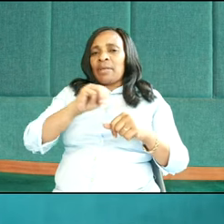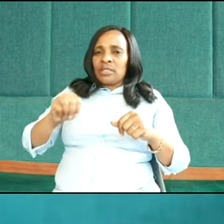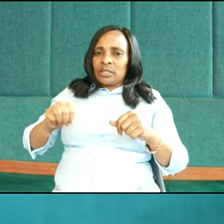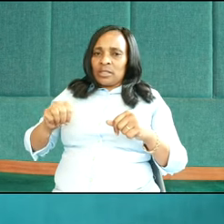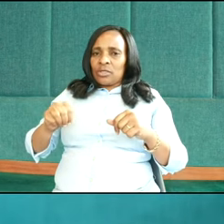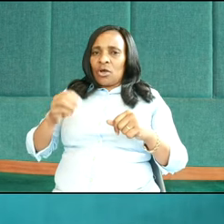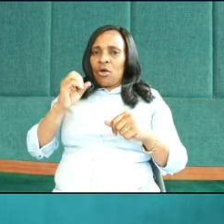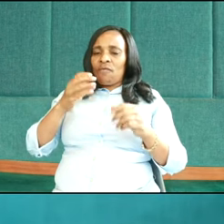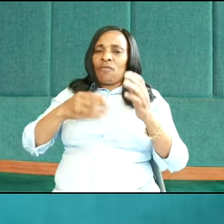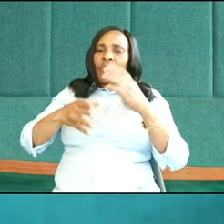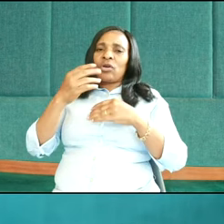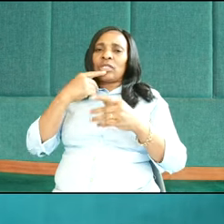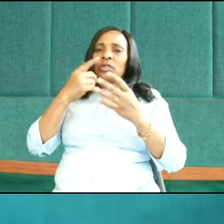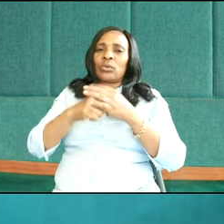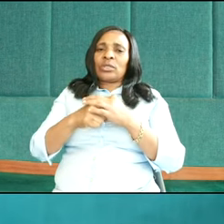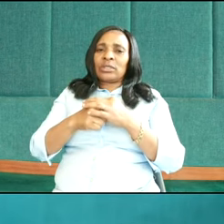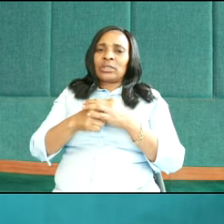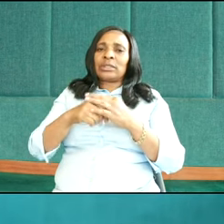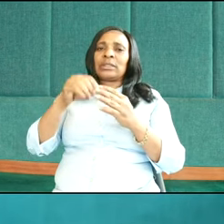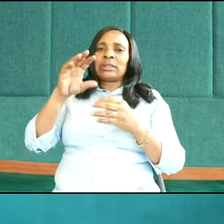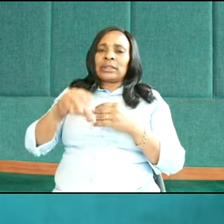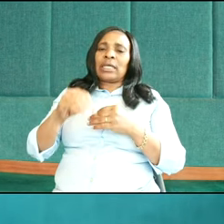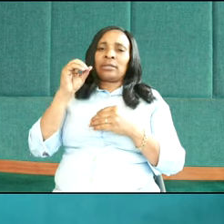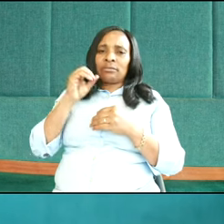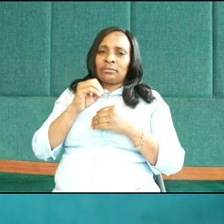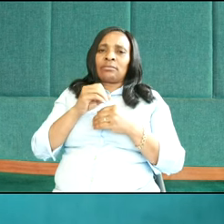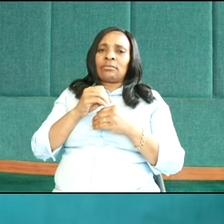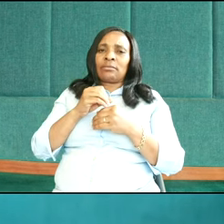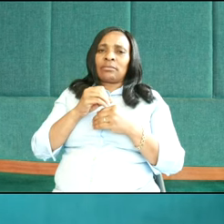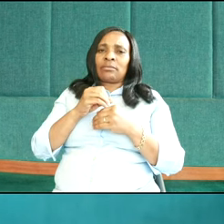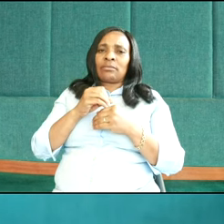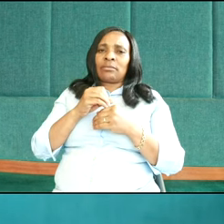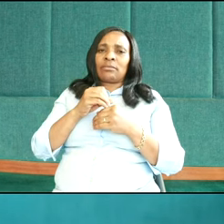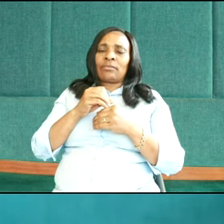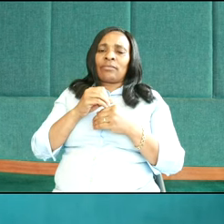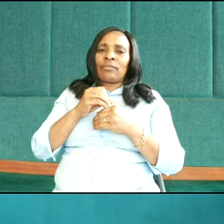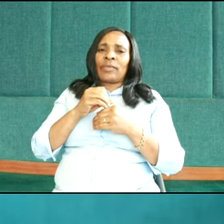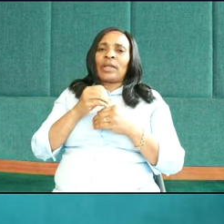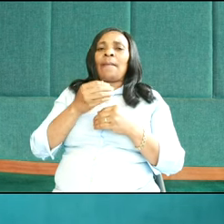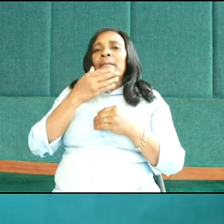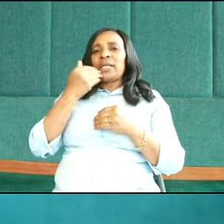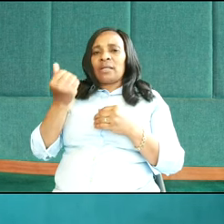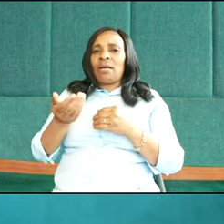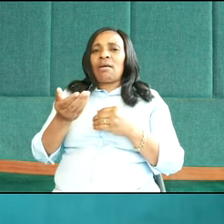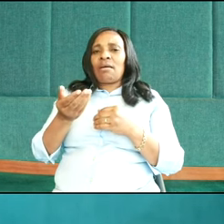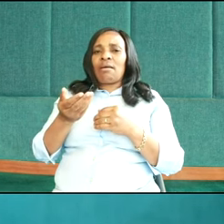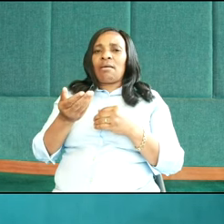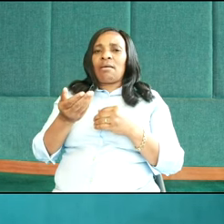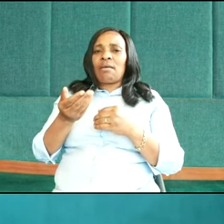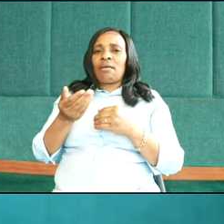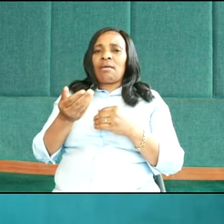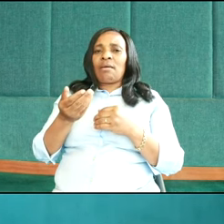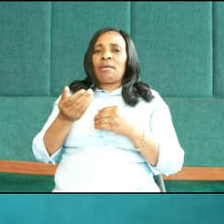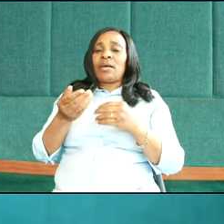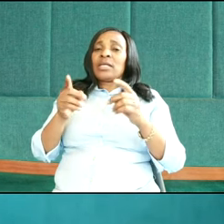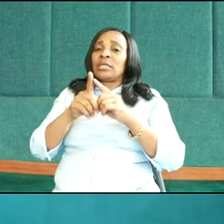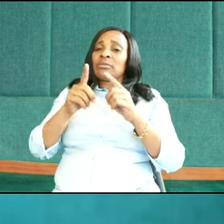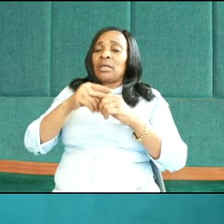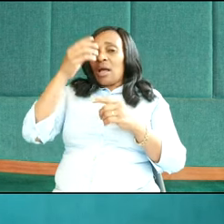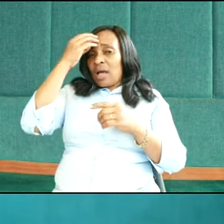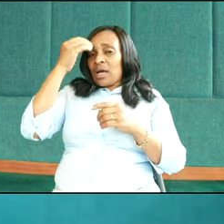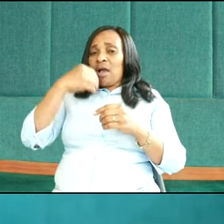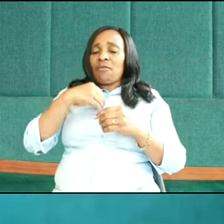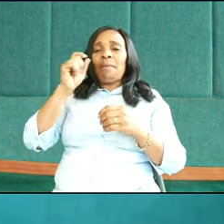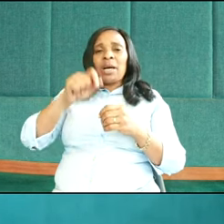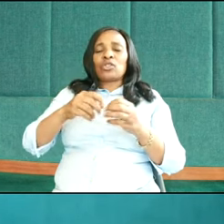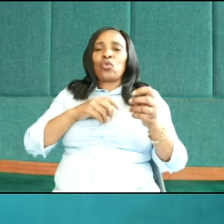this. He should take it. You know, he should take it better than this. Mm-hmm. Even though he's angry, he should learn how to